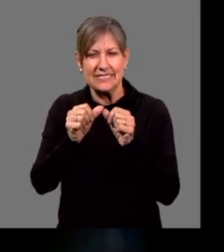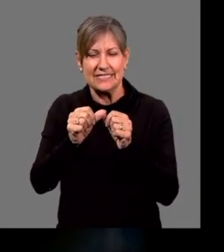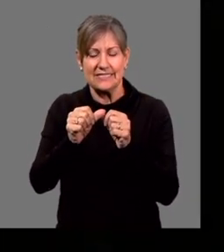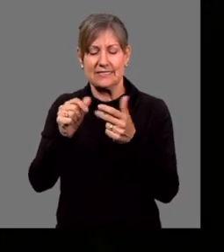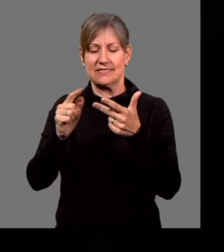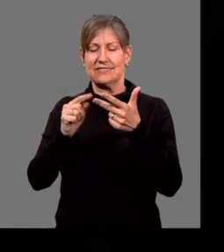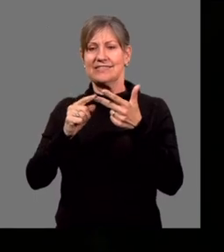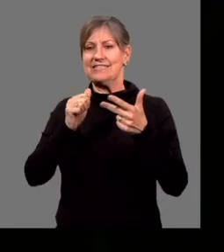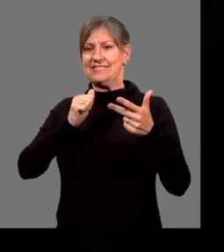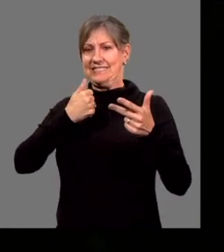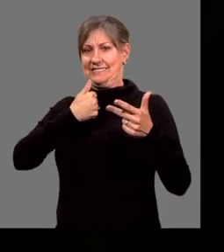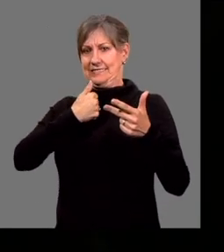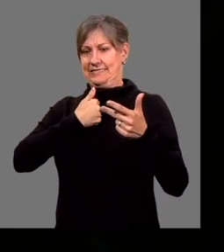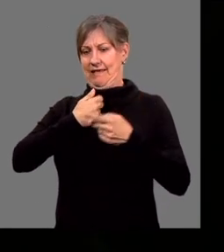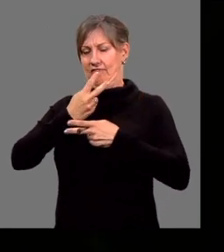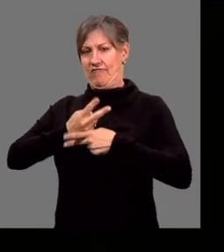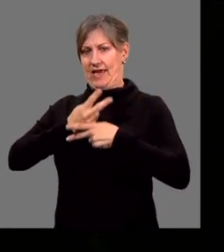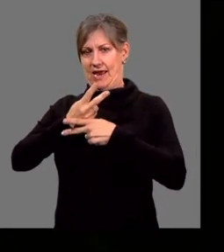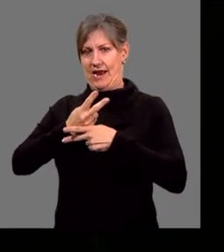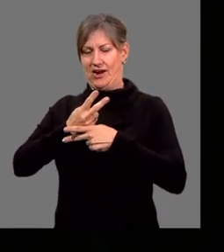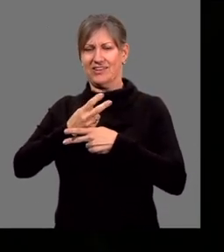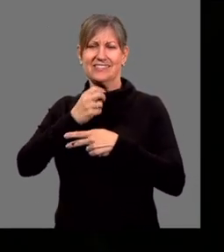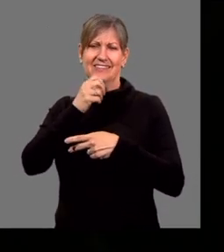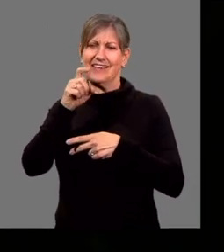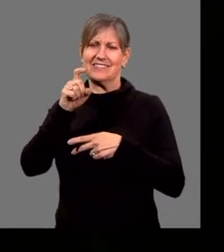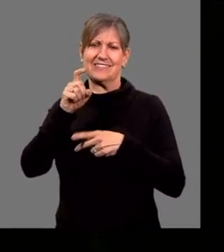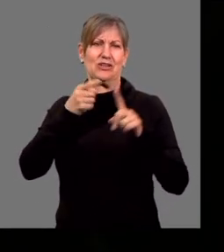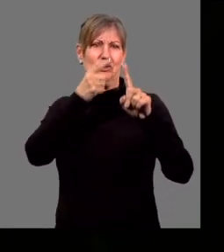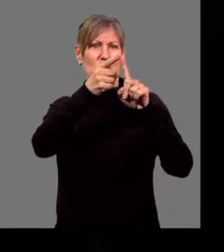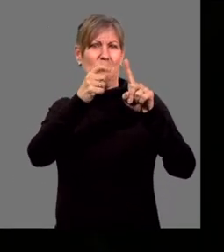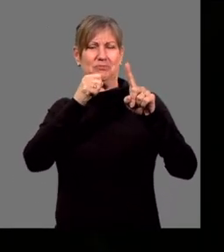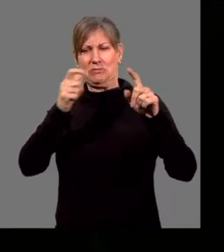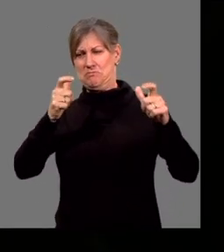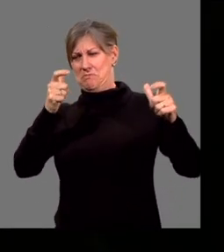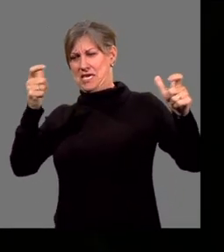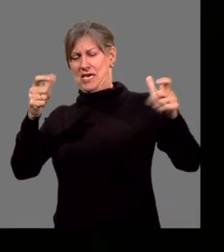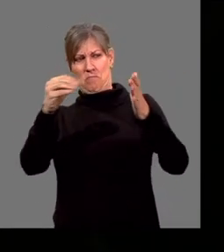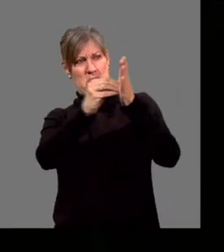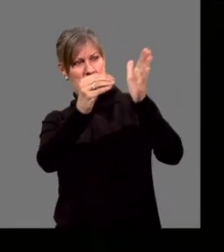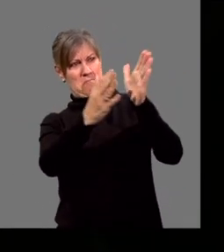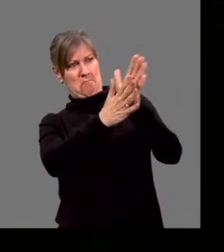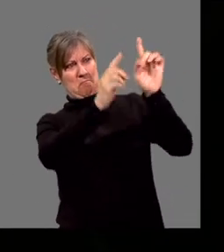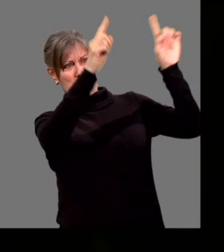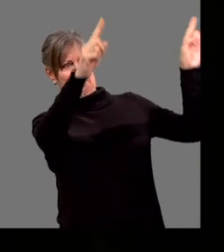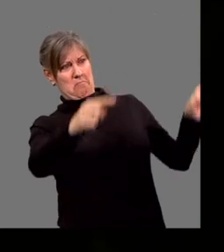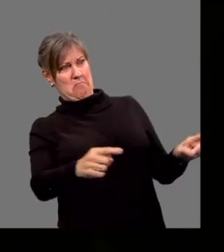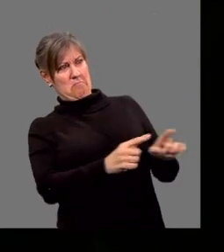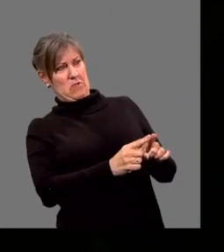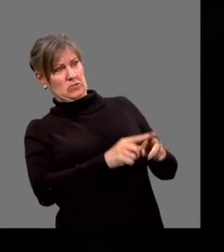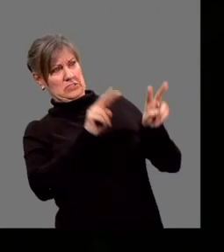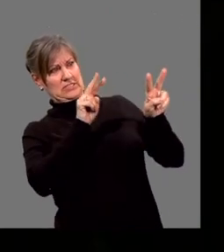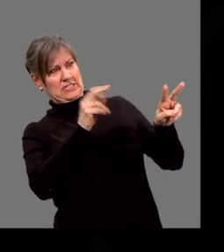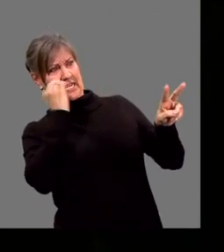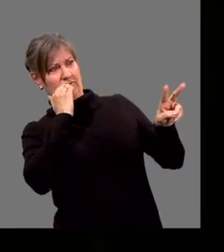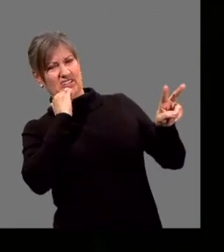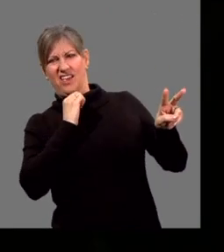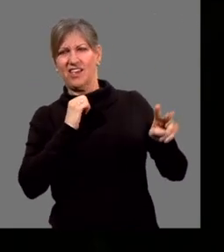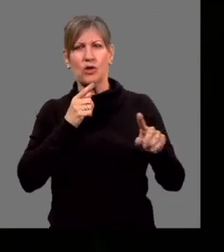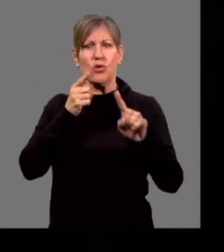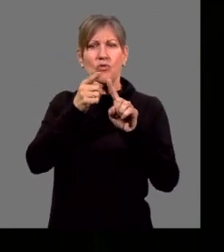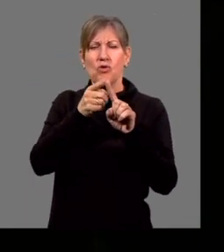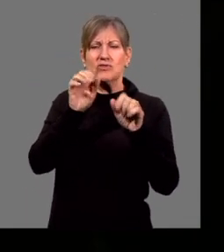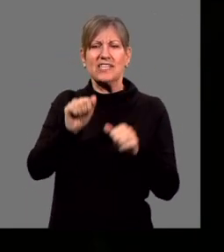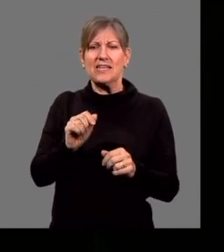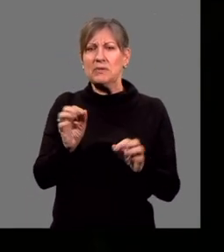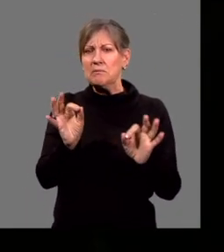self-care. Goals do not have to be these big, lofty statements that we write down on a poster or put on a wall somewhere, but goals can